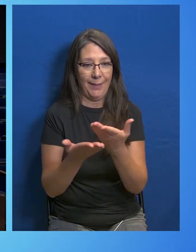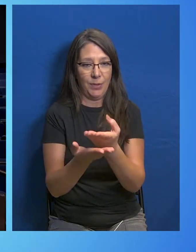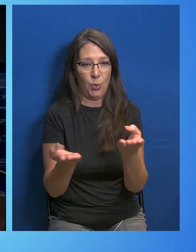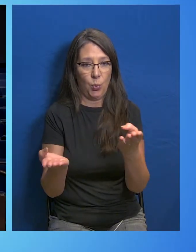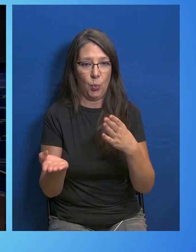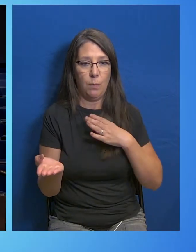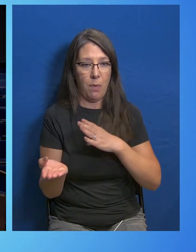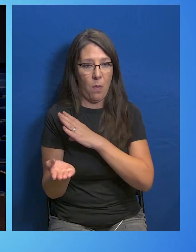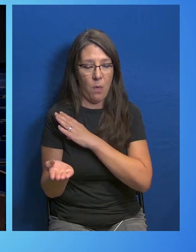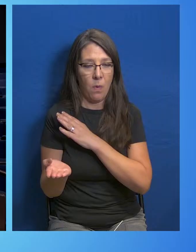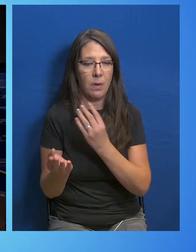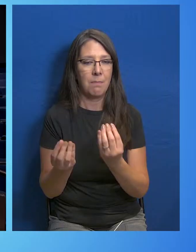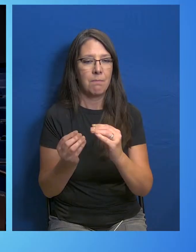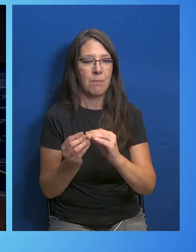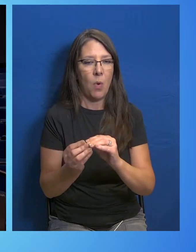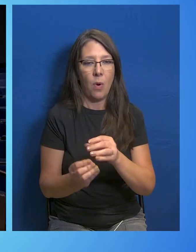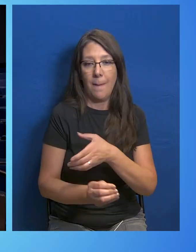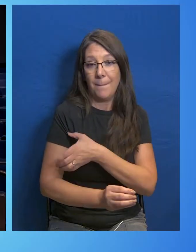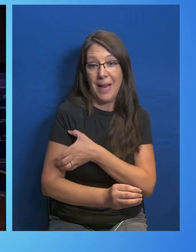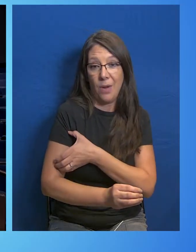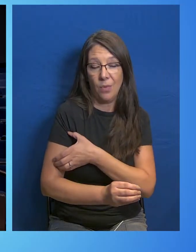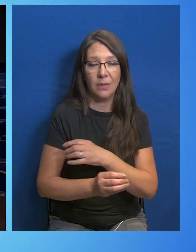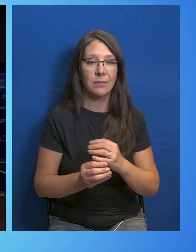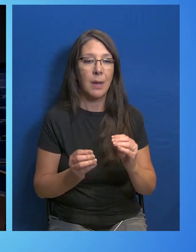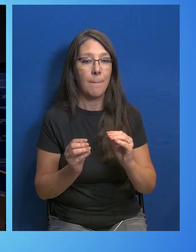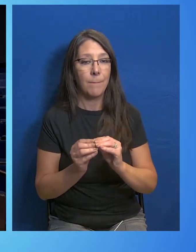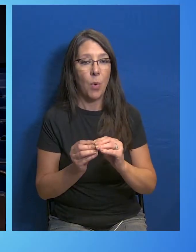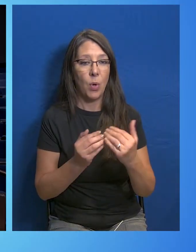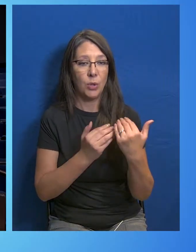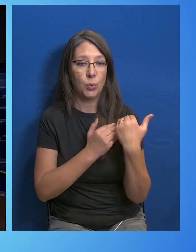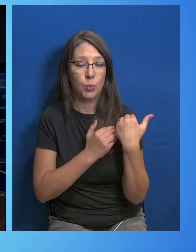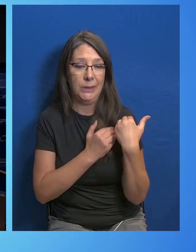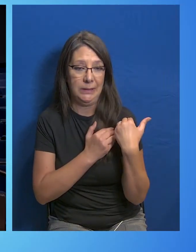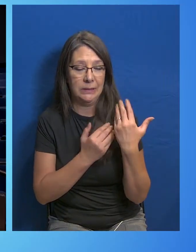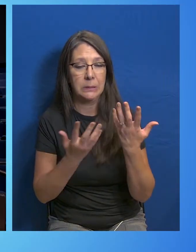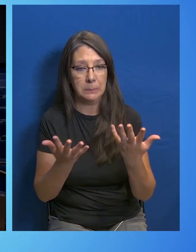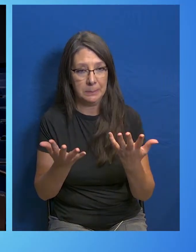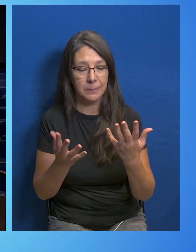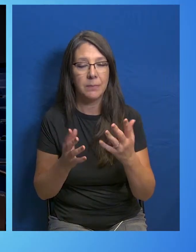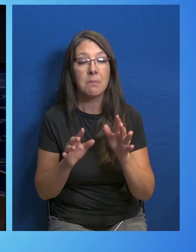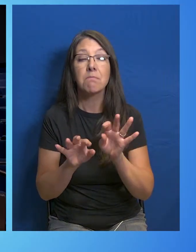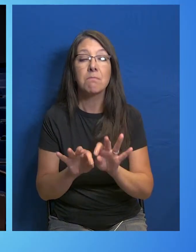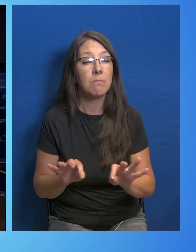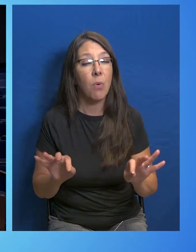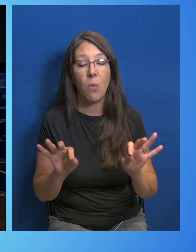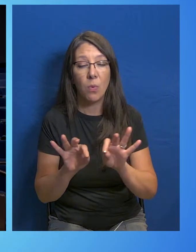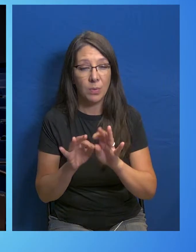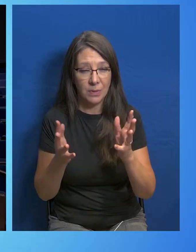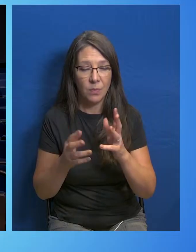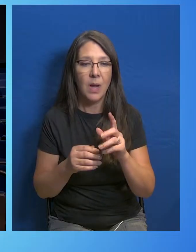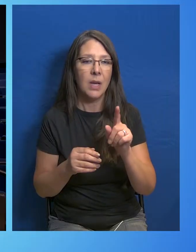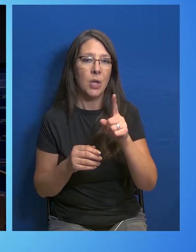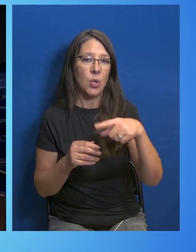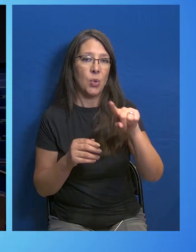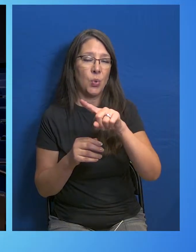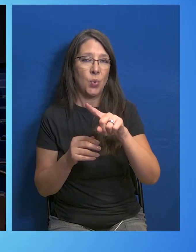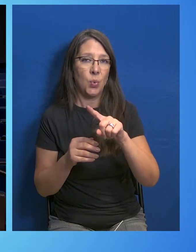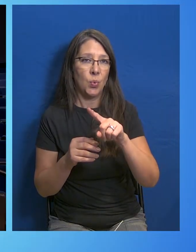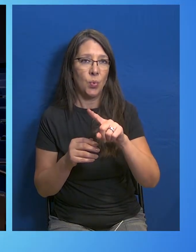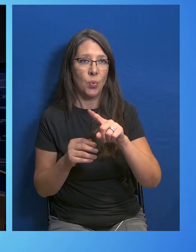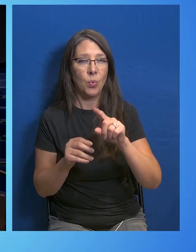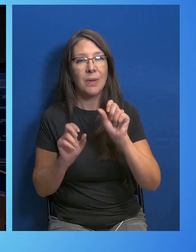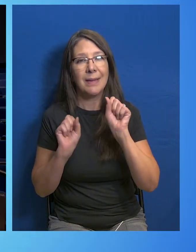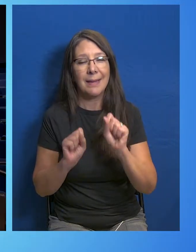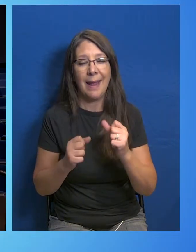and duties. And the most important thing is to be able to give you